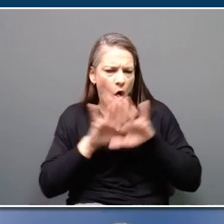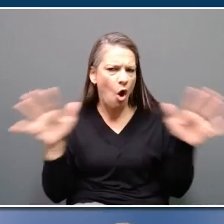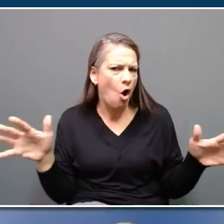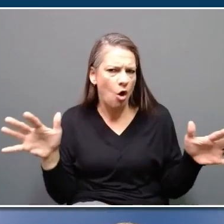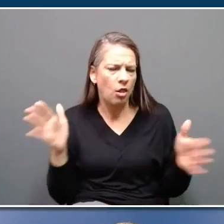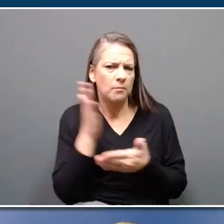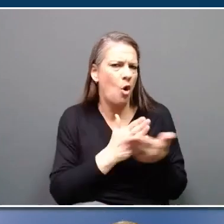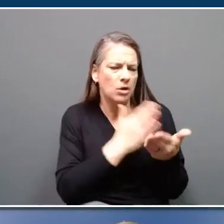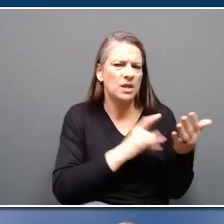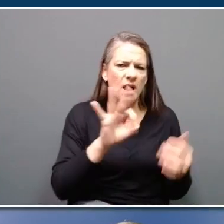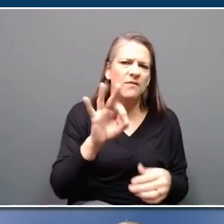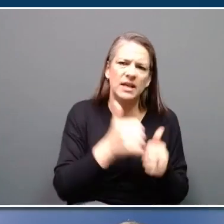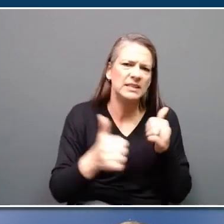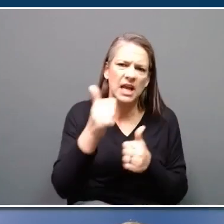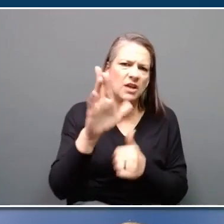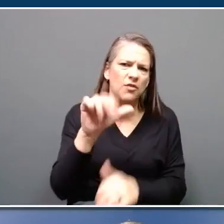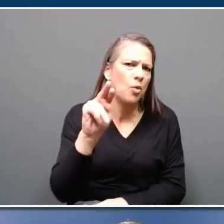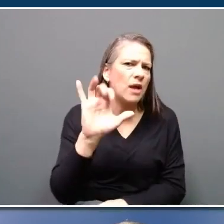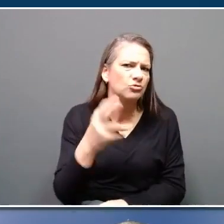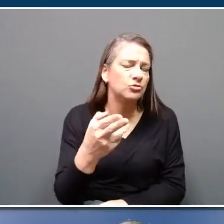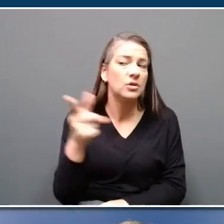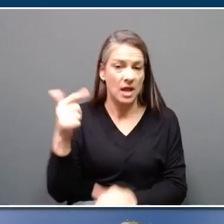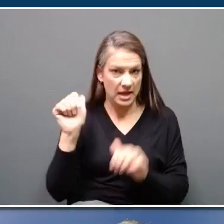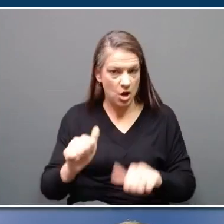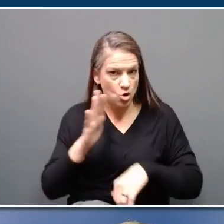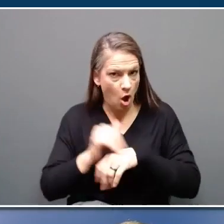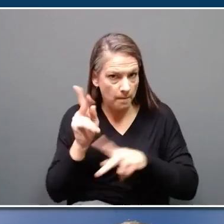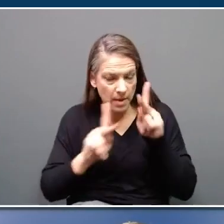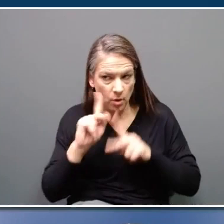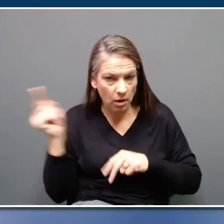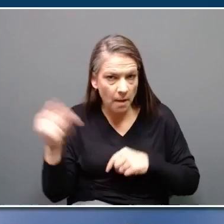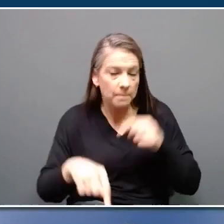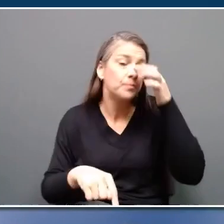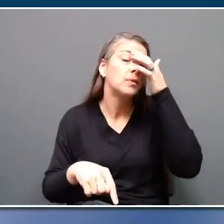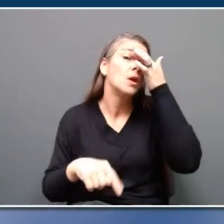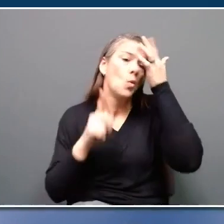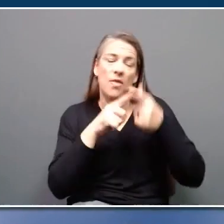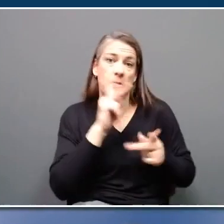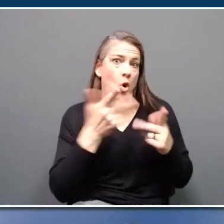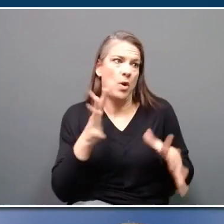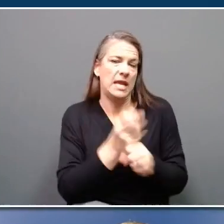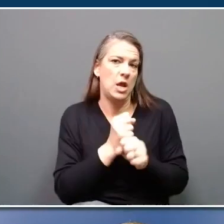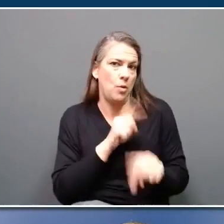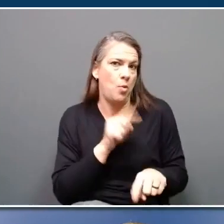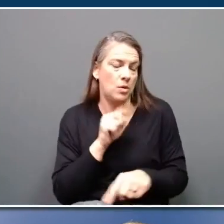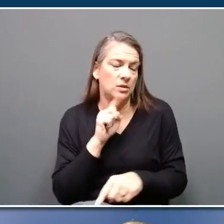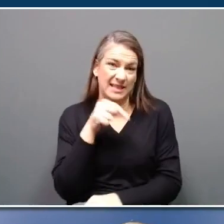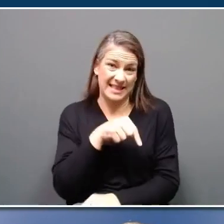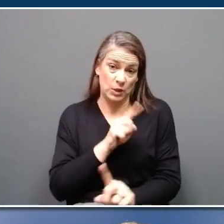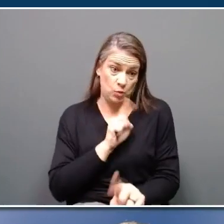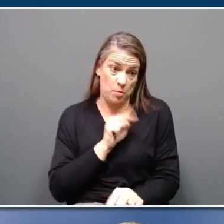the executive branch that have the ability to call people in, that regularly already get reports. These reports to